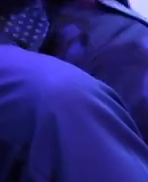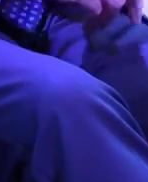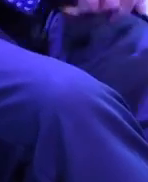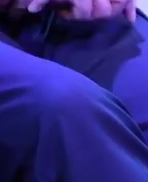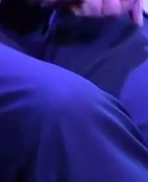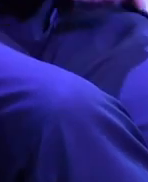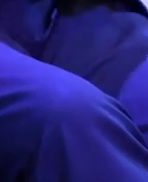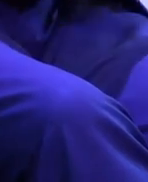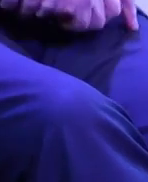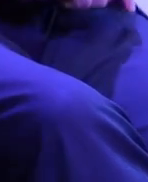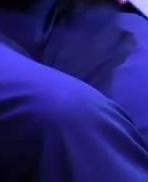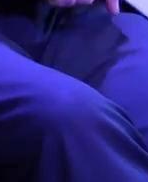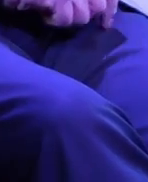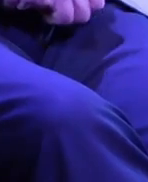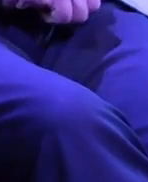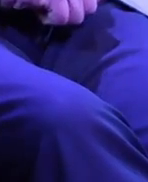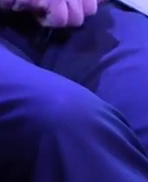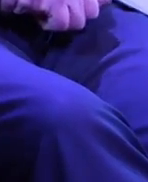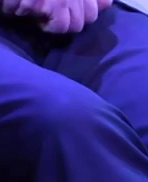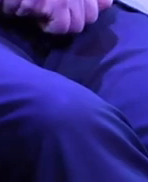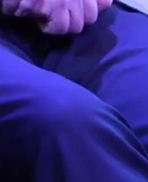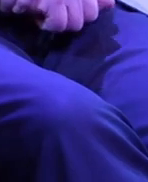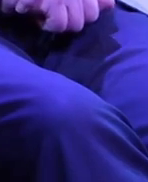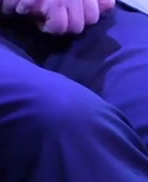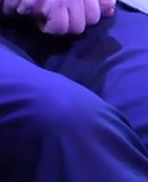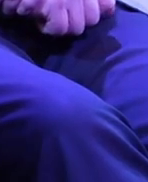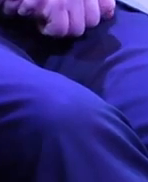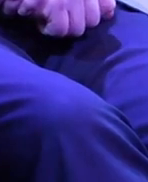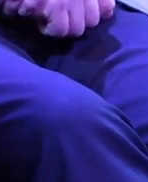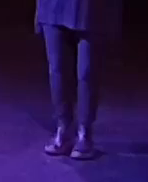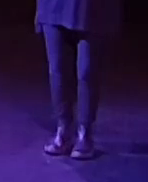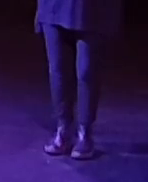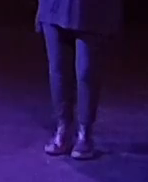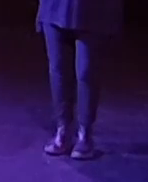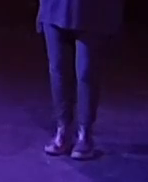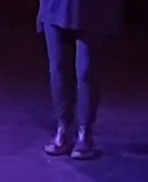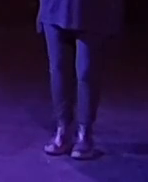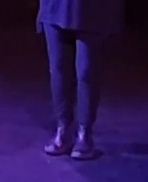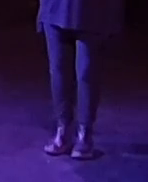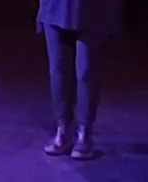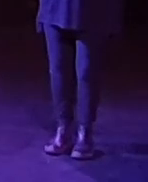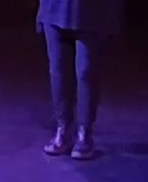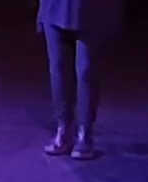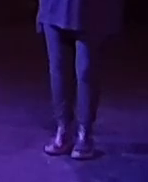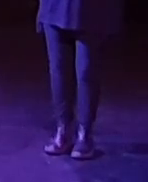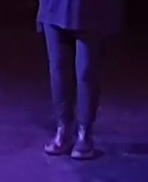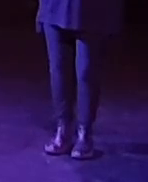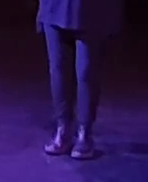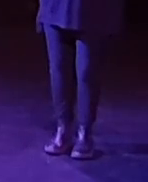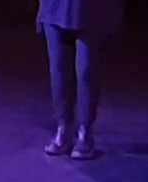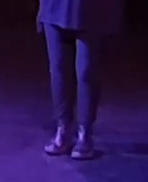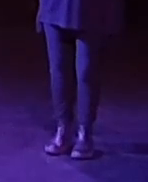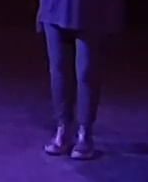Greenback was an initiative of Palmerston North. Now, excuse me to repeat, Paris